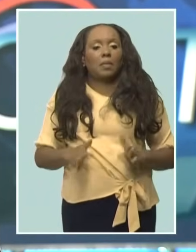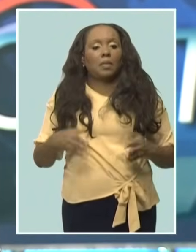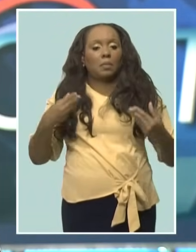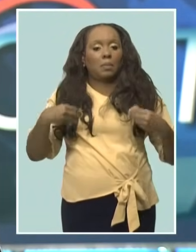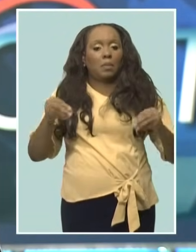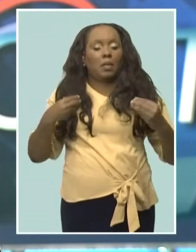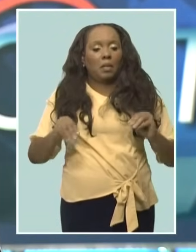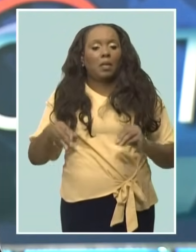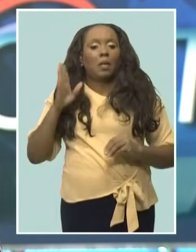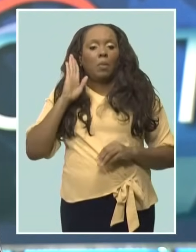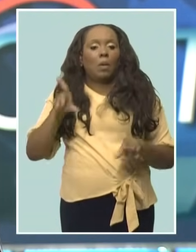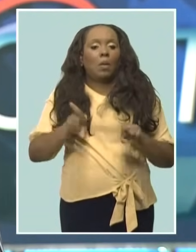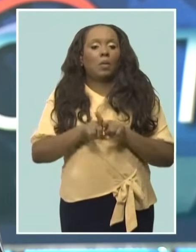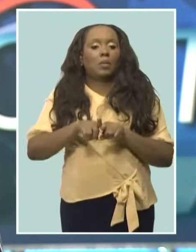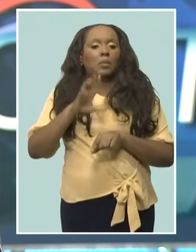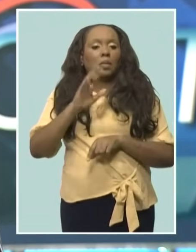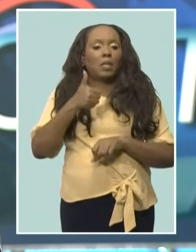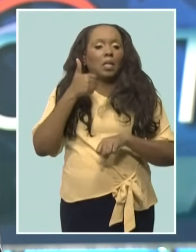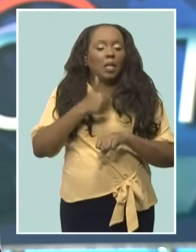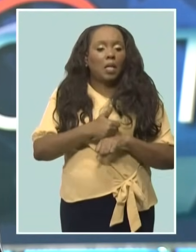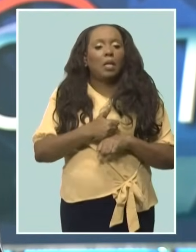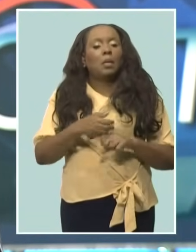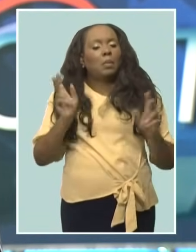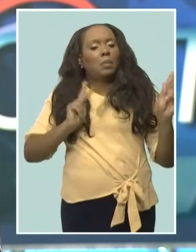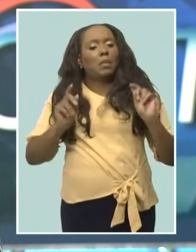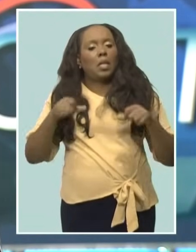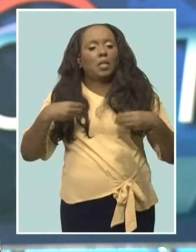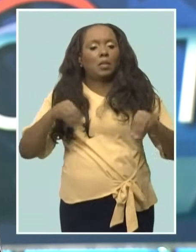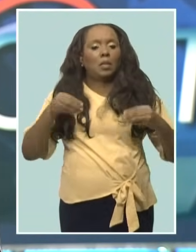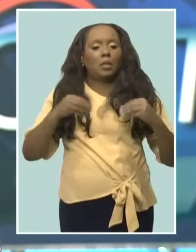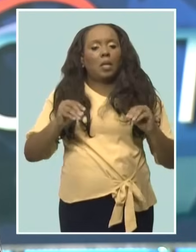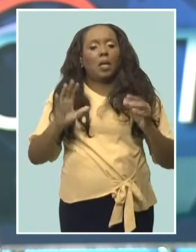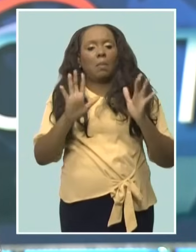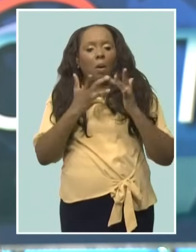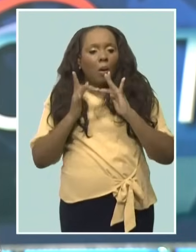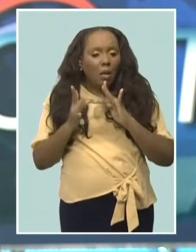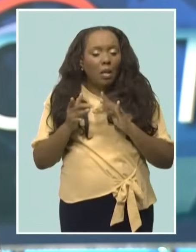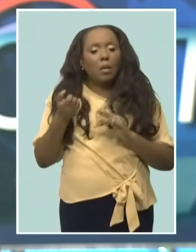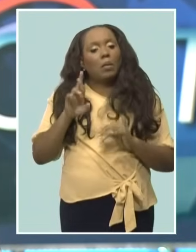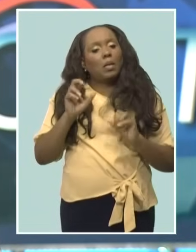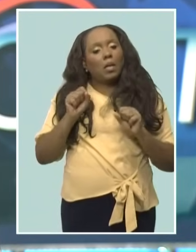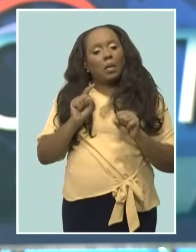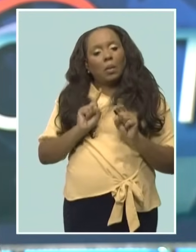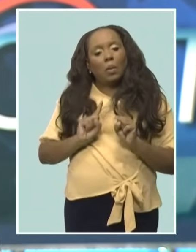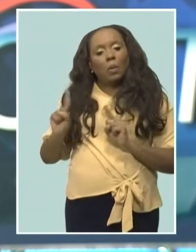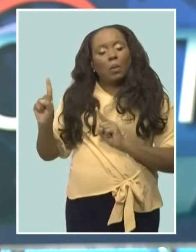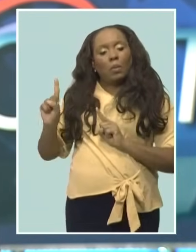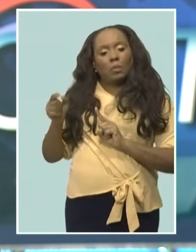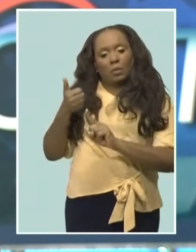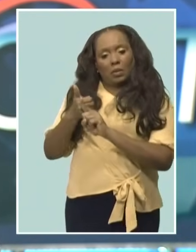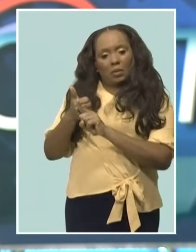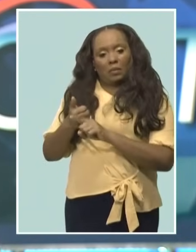market will be part of the initiative, which will give options to either shop online or in person.